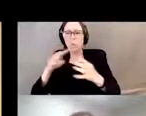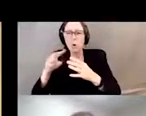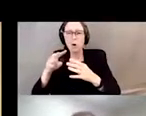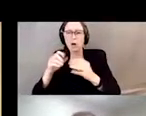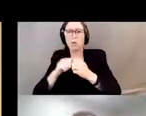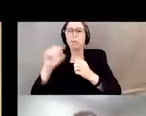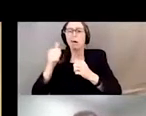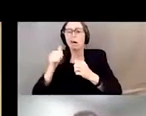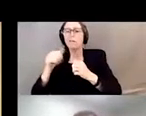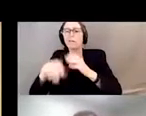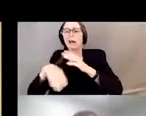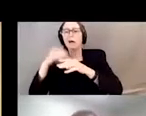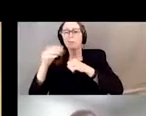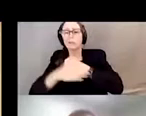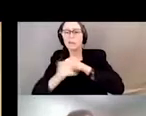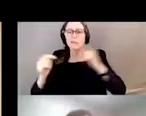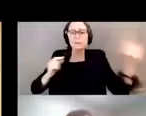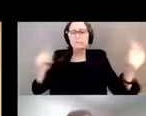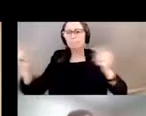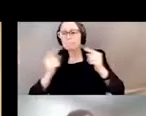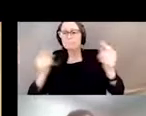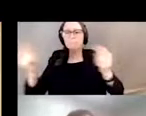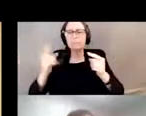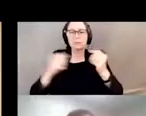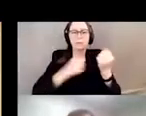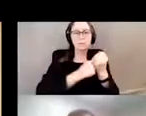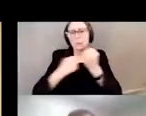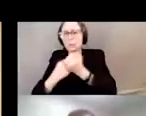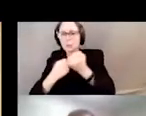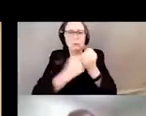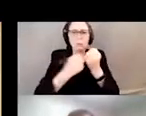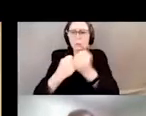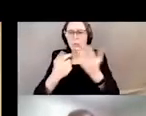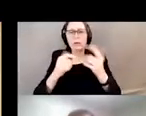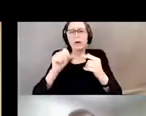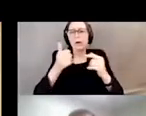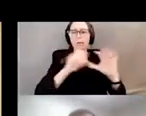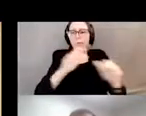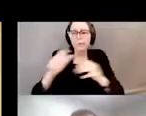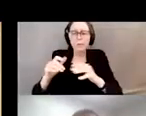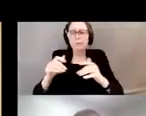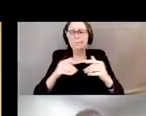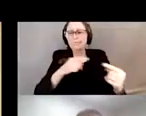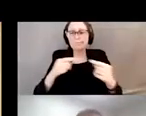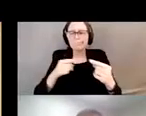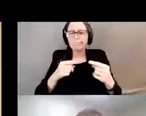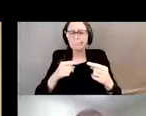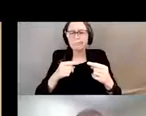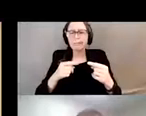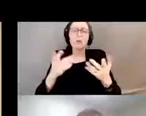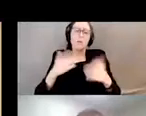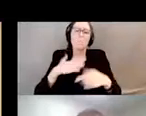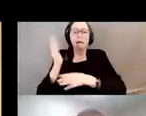one group or the other. And that's where this particular talk ends. And like I said, this is not